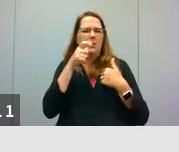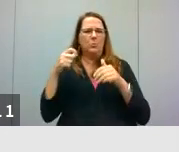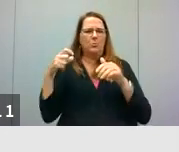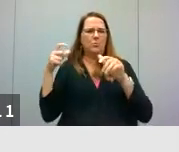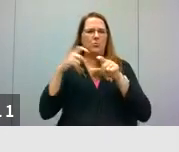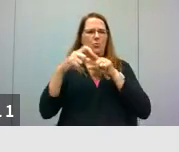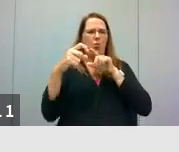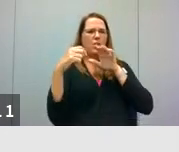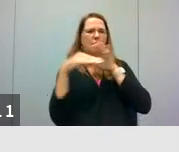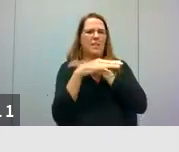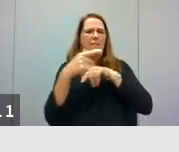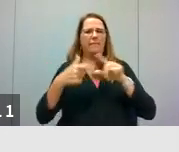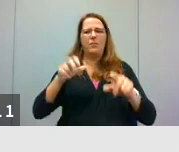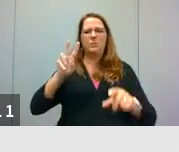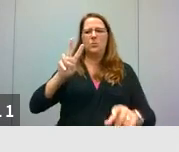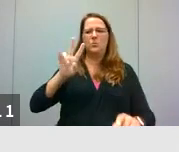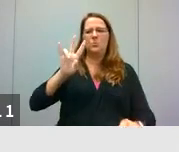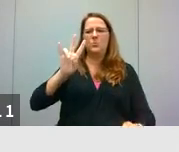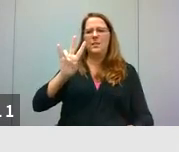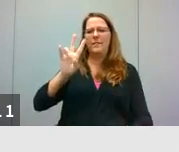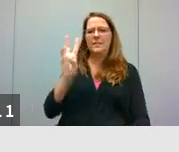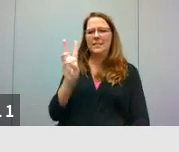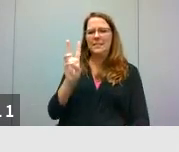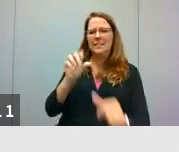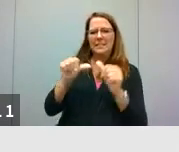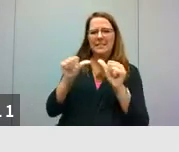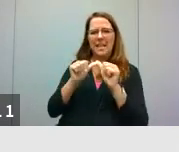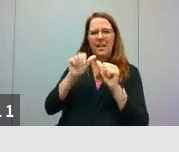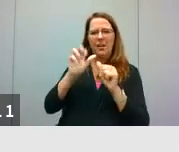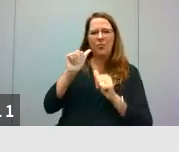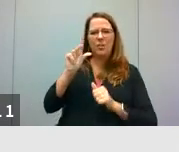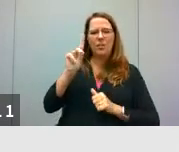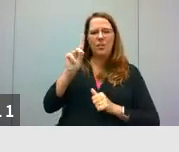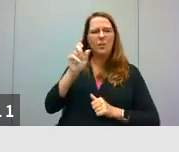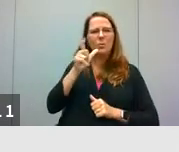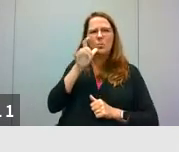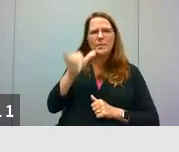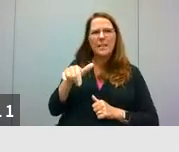a 276 area code. Who is that?